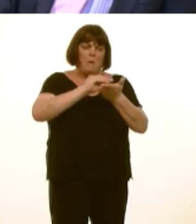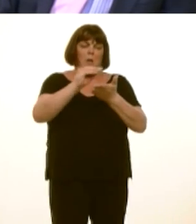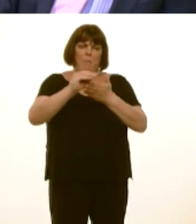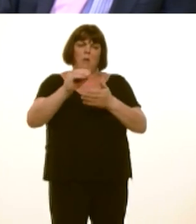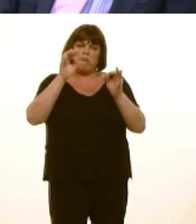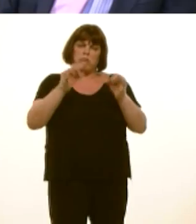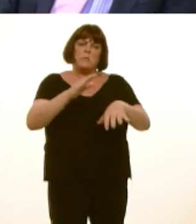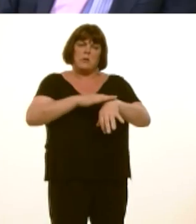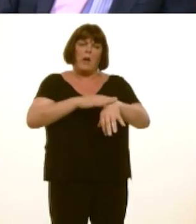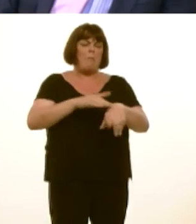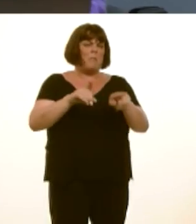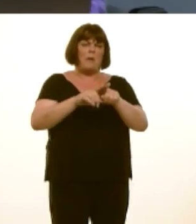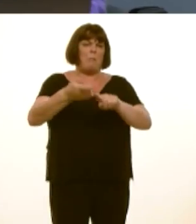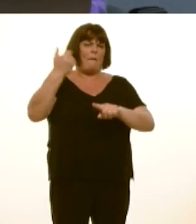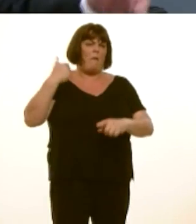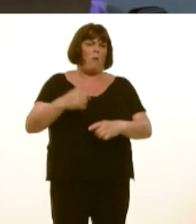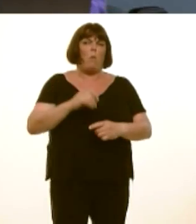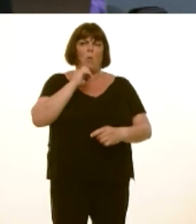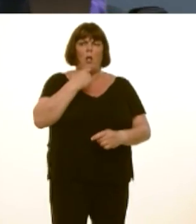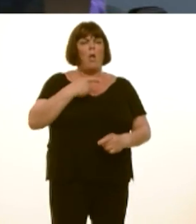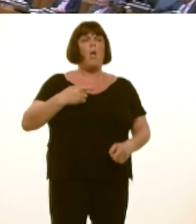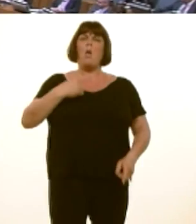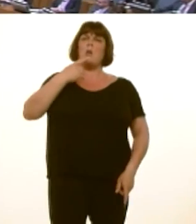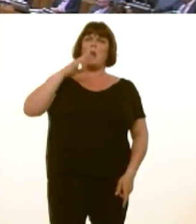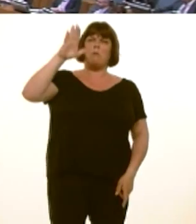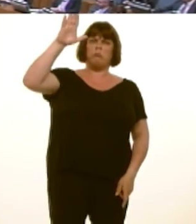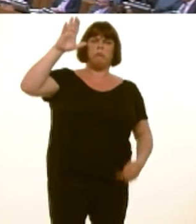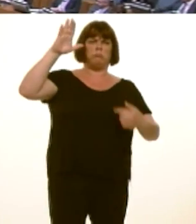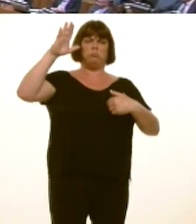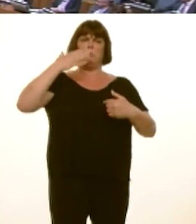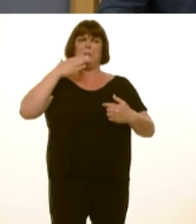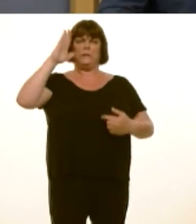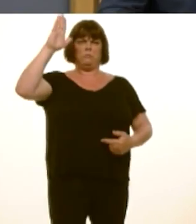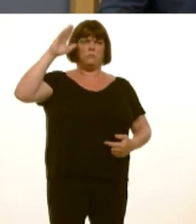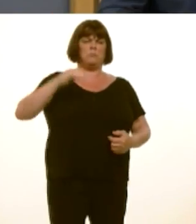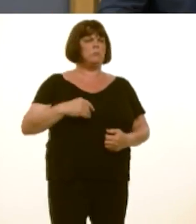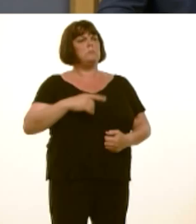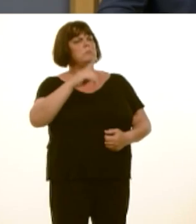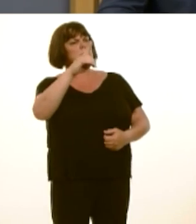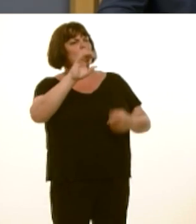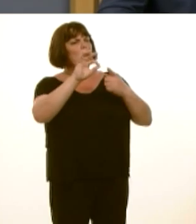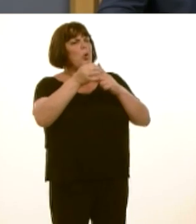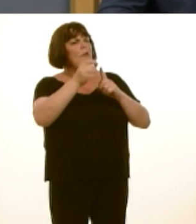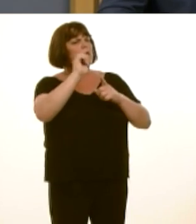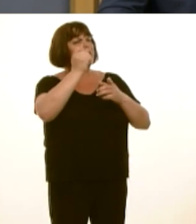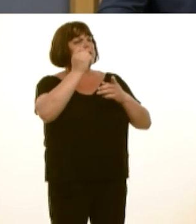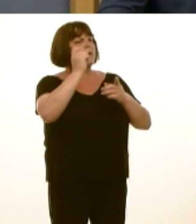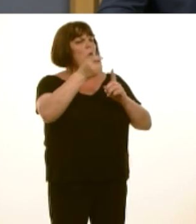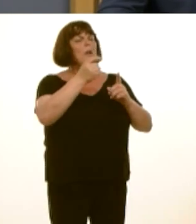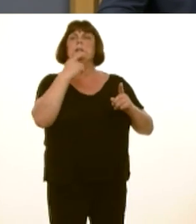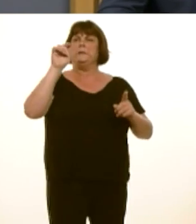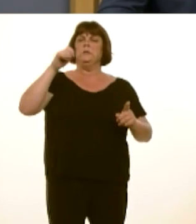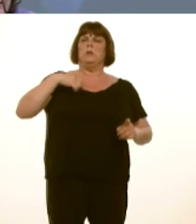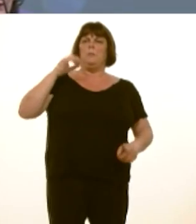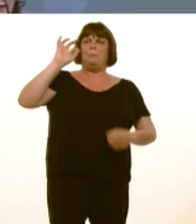in Wales have always done in the past. Can I raise a point of order, Presiding Officer? Point of order, I'd be grateful. I take it now, it's usually